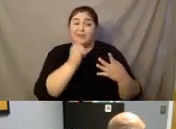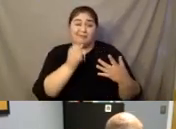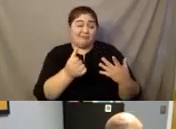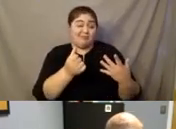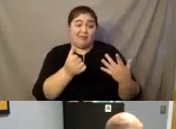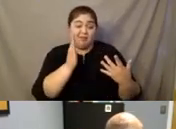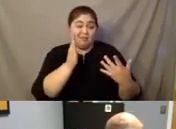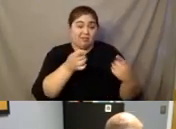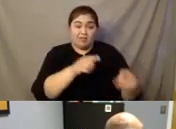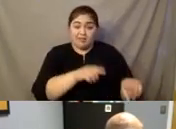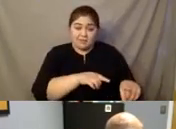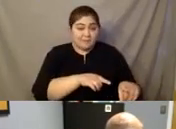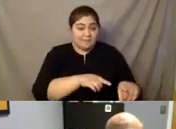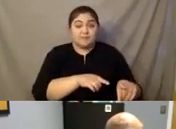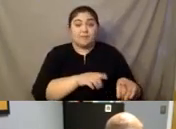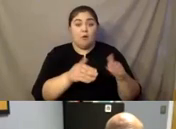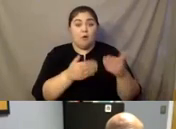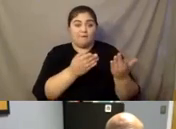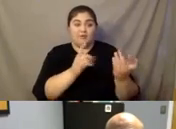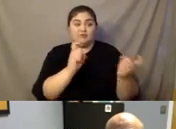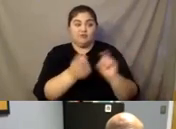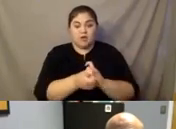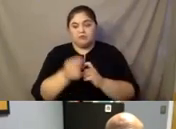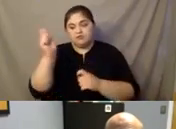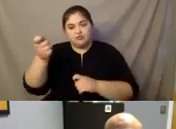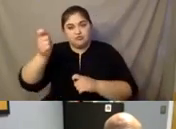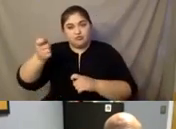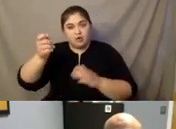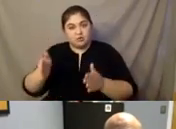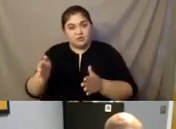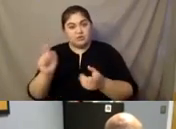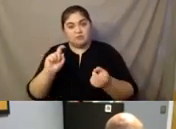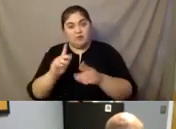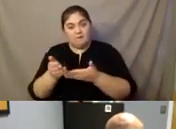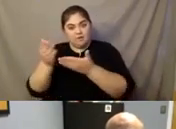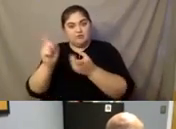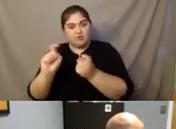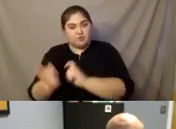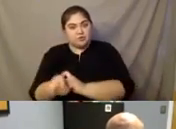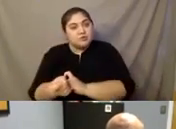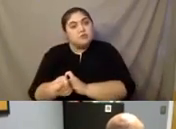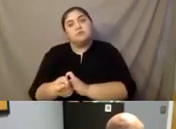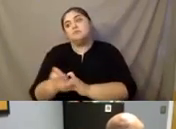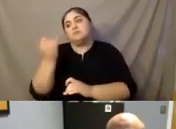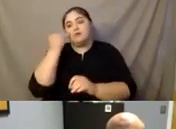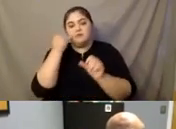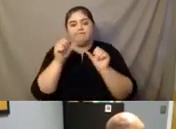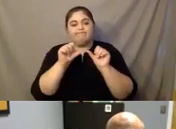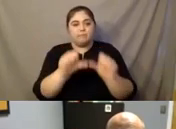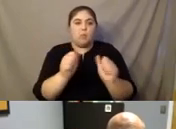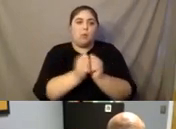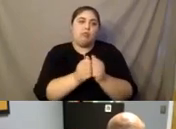own offers have changed a little bit in the judge's offers, just in terms of being consistent with public policy and public health